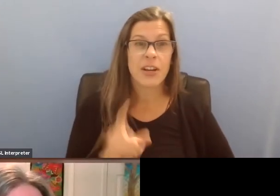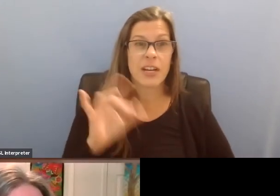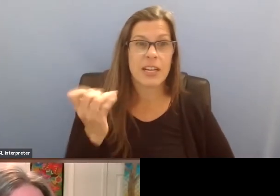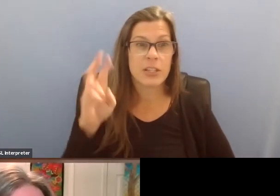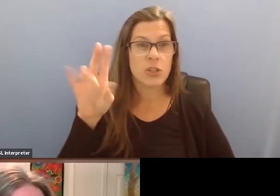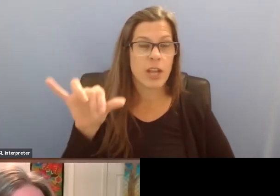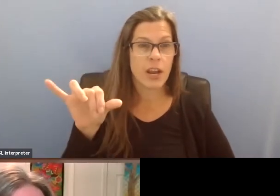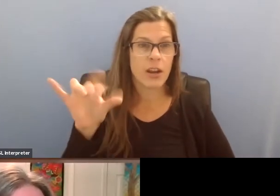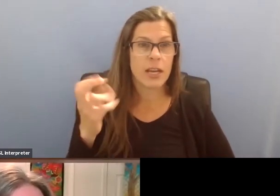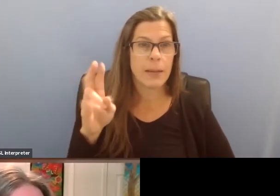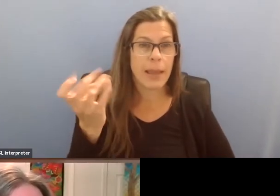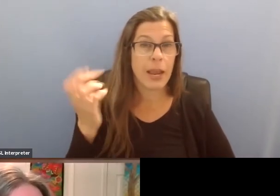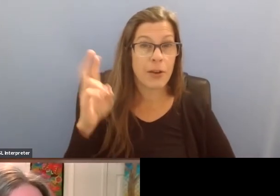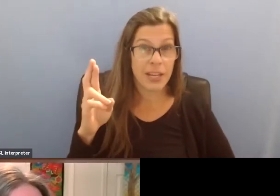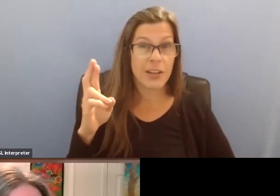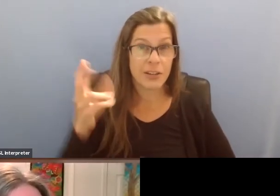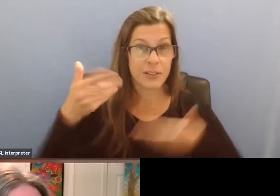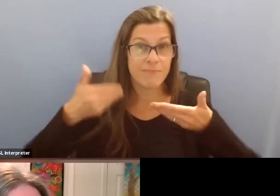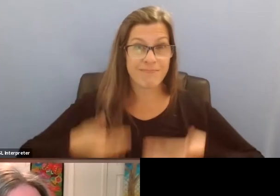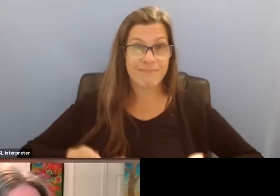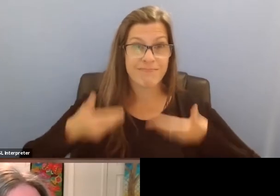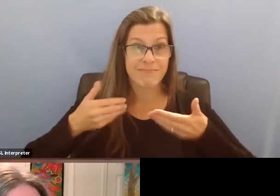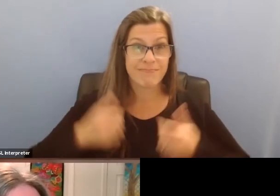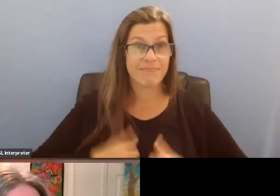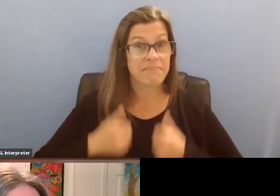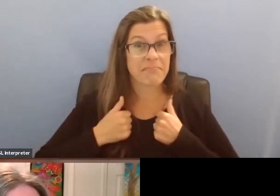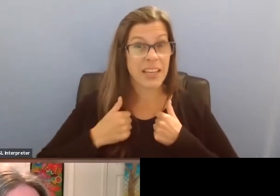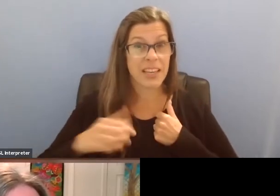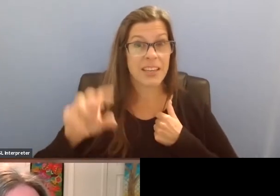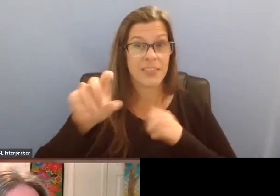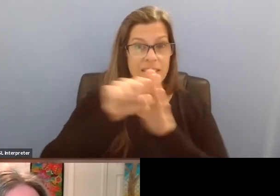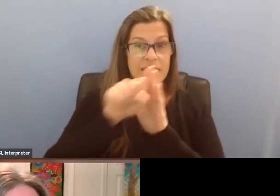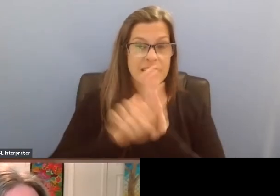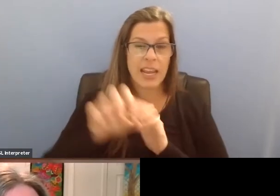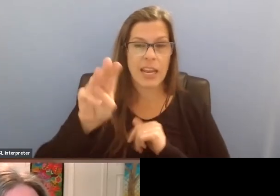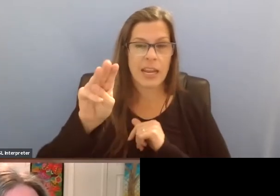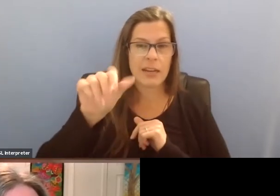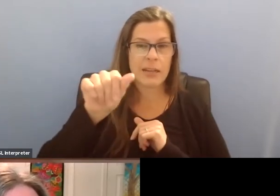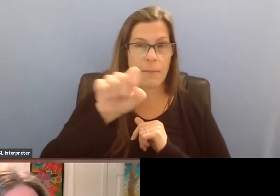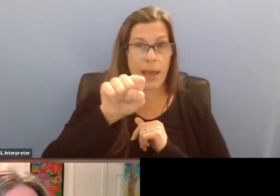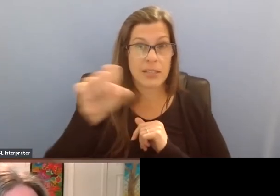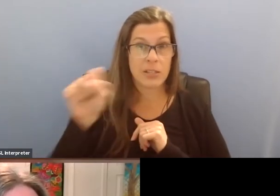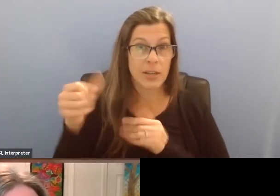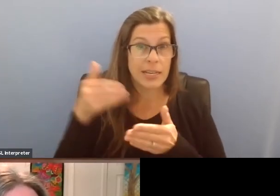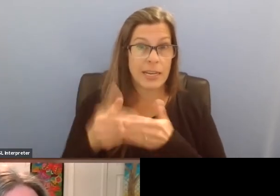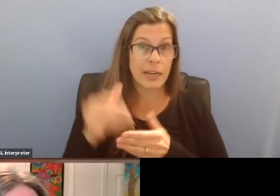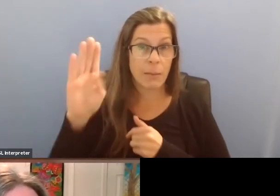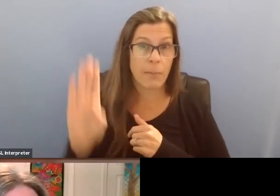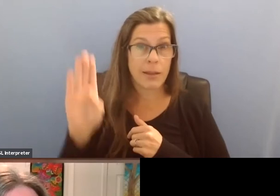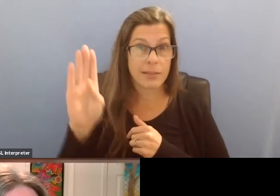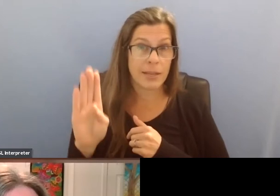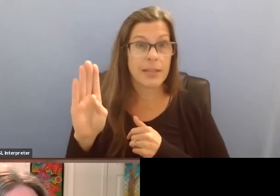Barrier, and I live in Massachusetts near Boston. And I am, as